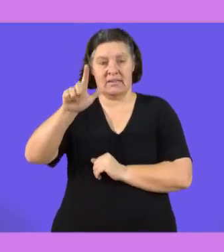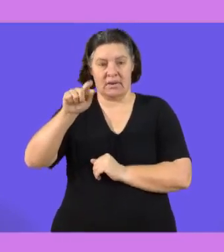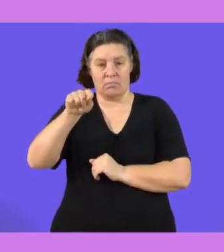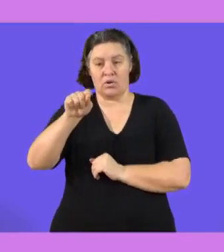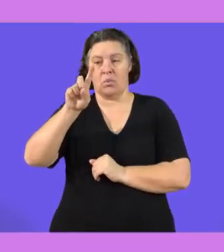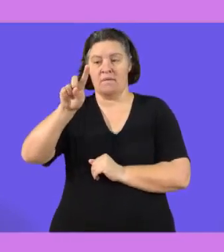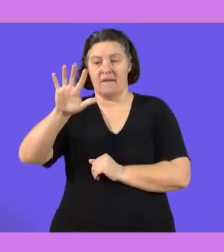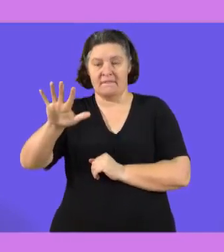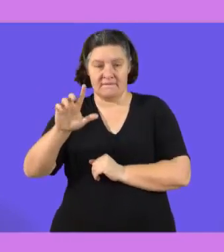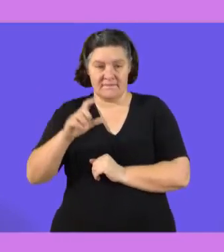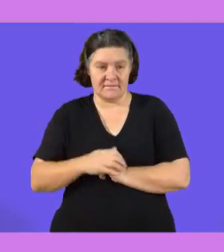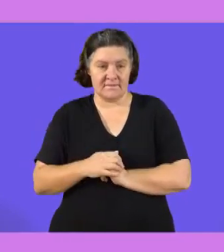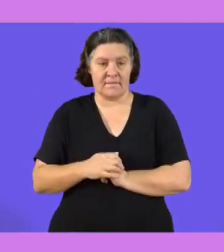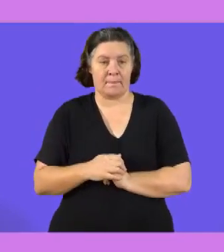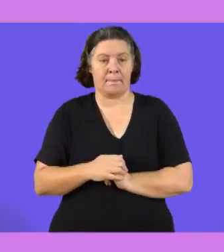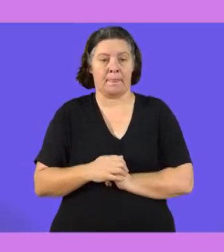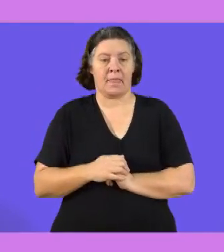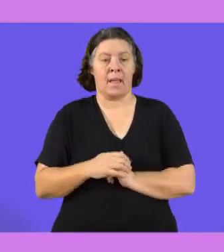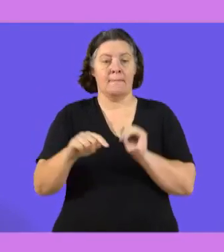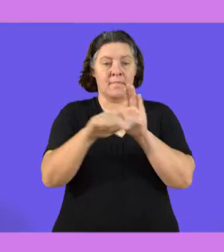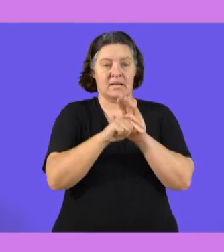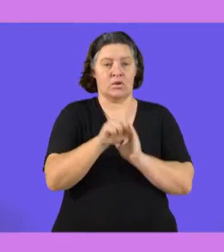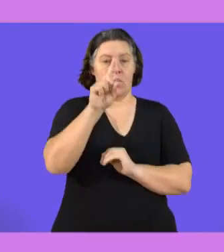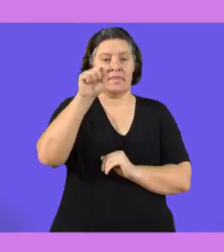2,367 Rand 15 cents minus the